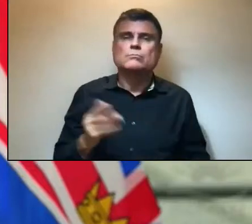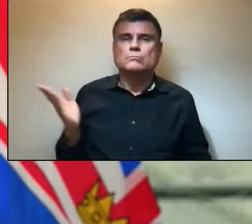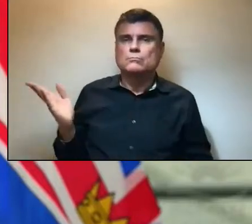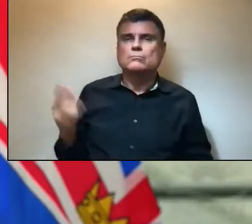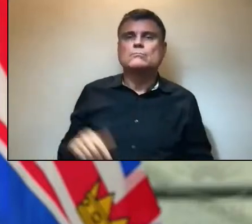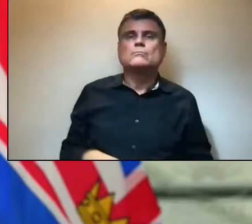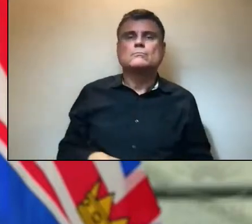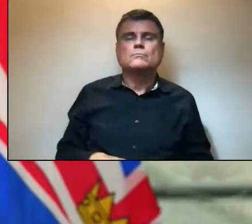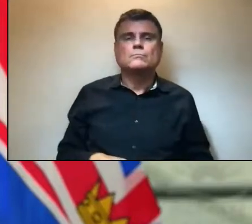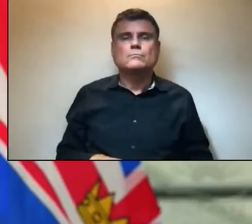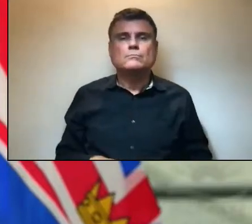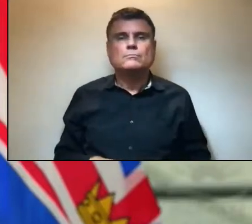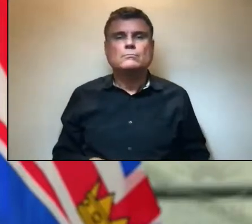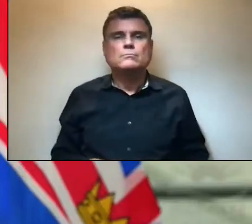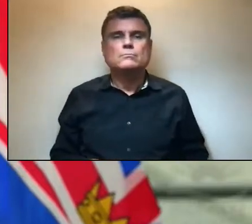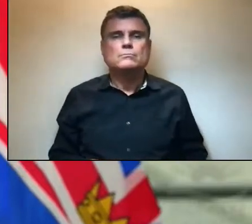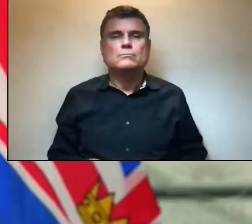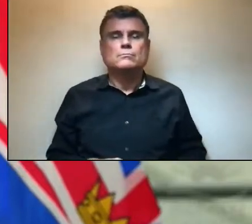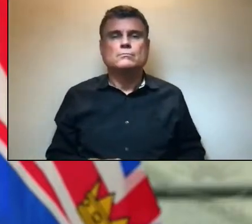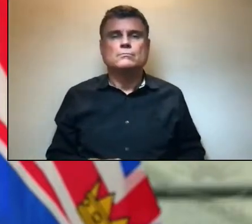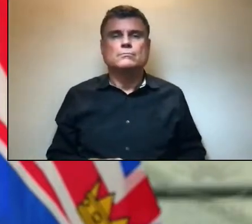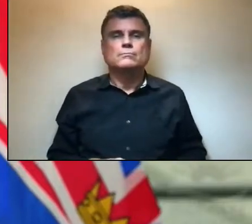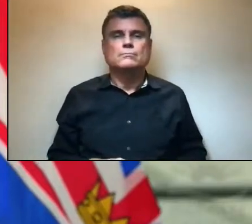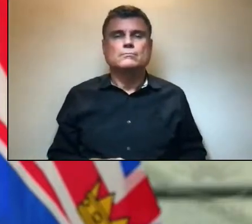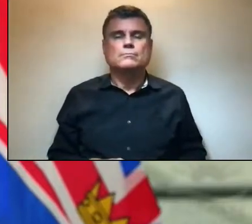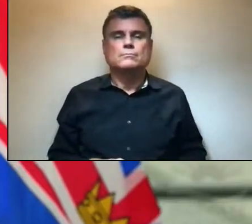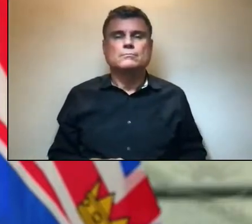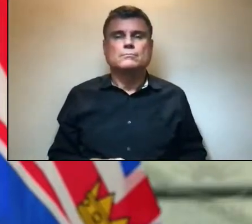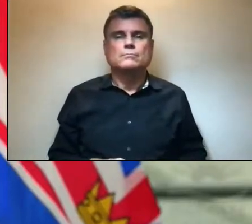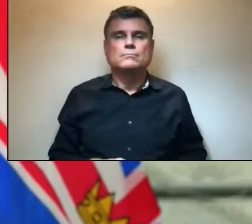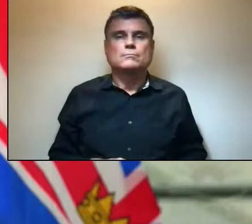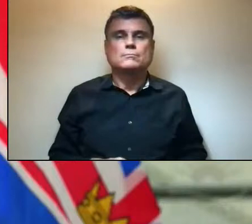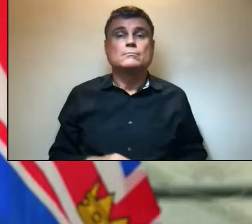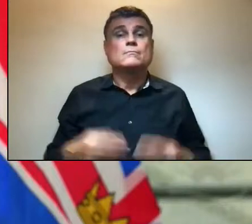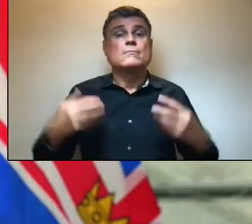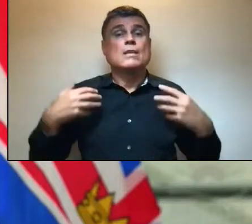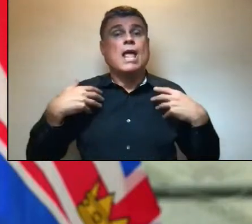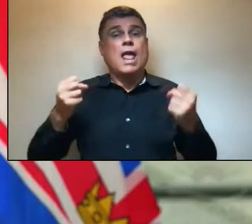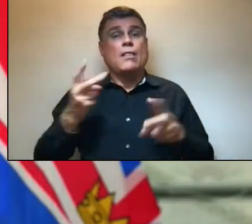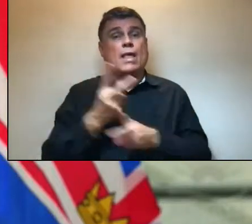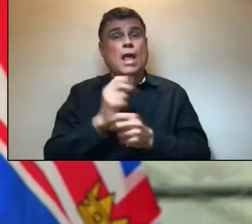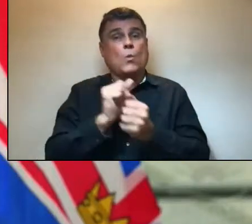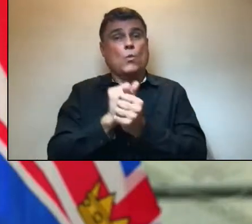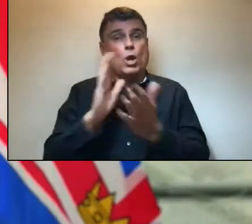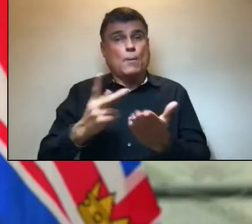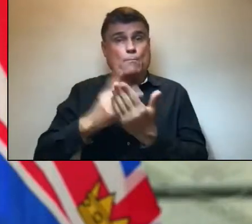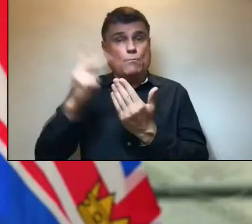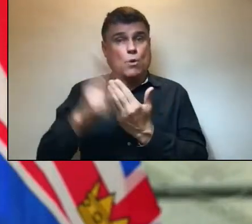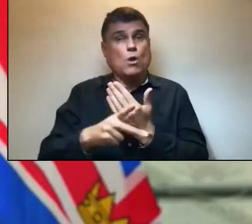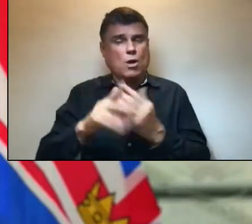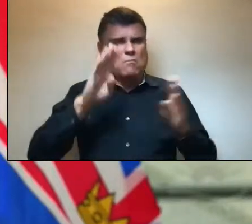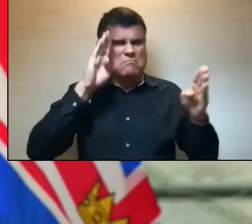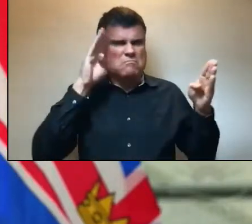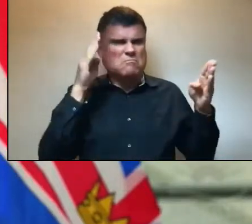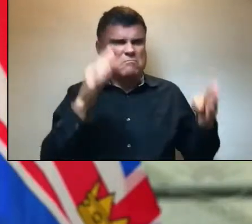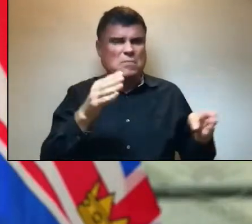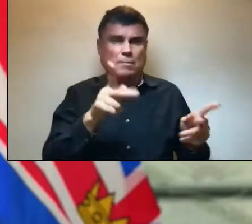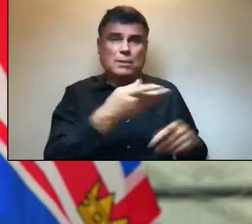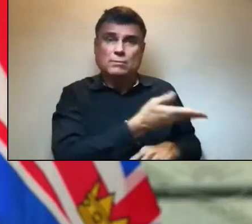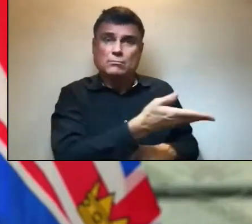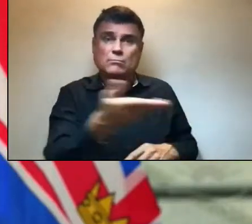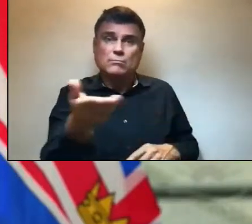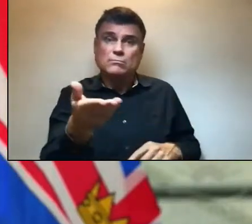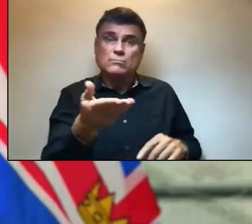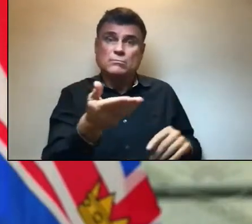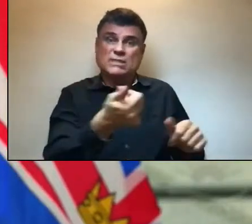is people who, the healthcare worker program and people who have a medical reason why they